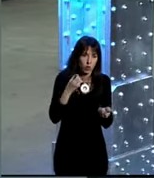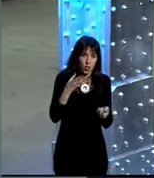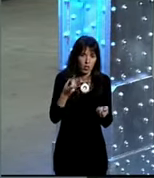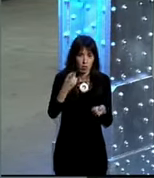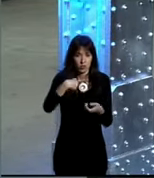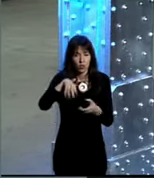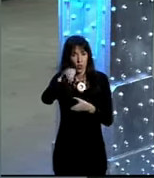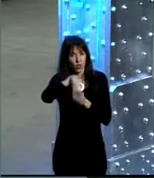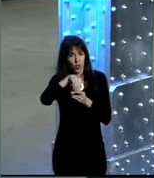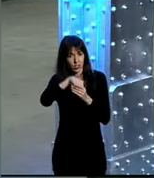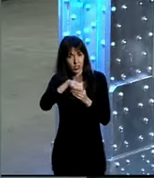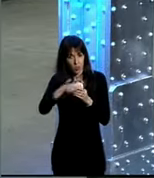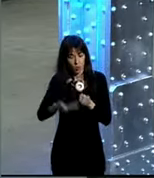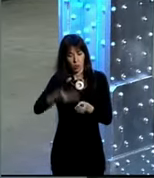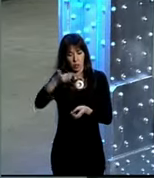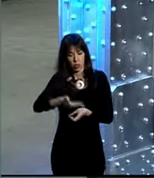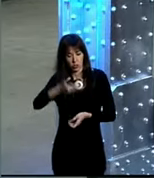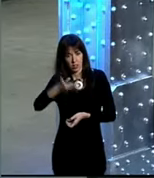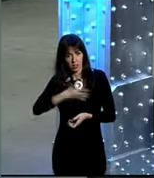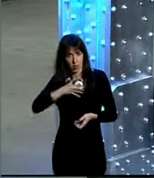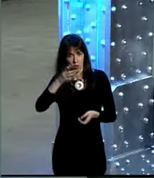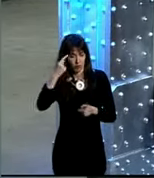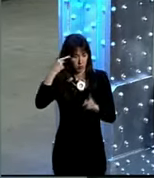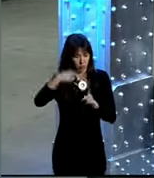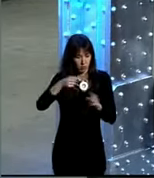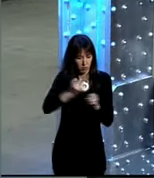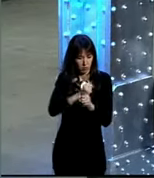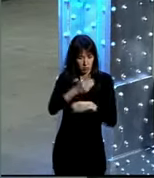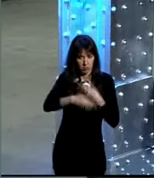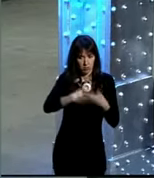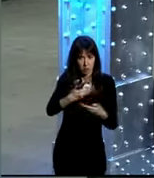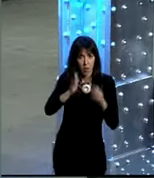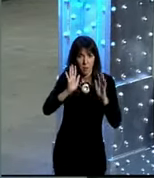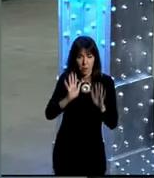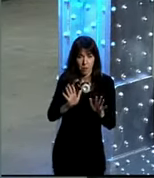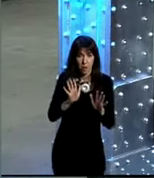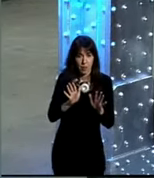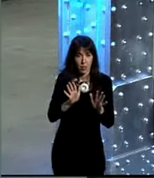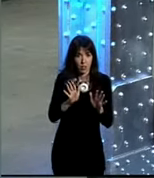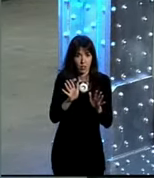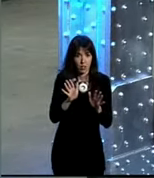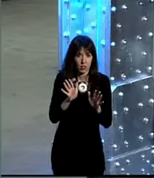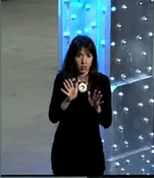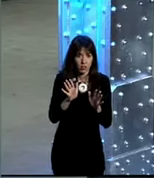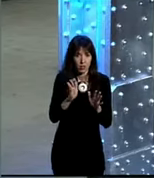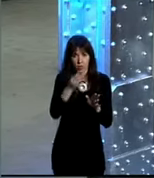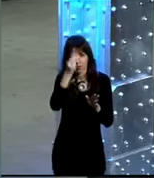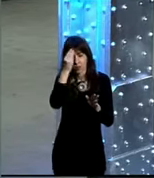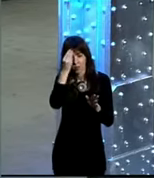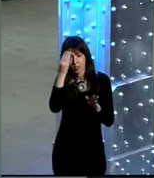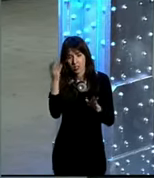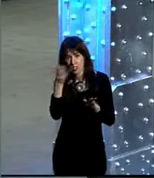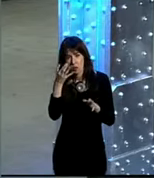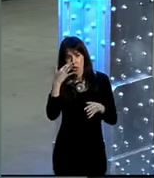but that's wrong. Without an audience, everything we do is pretty meaningless. So I think we need to make sure that we